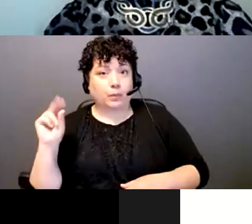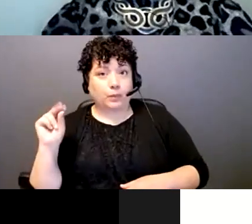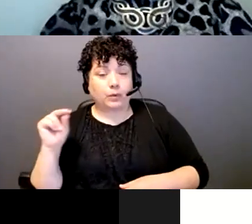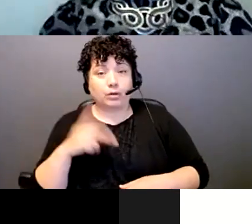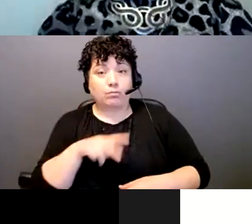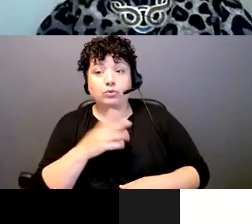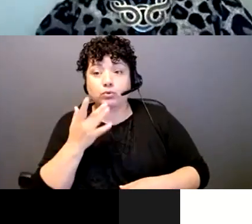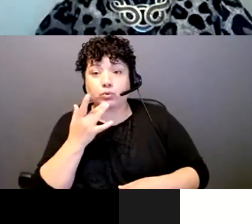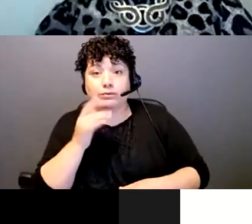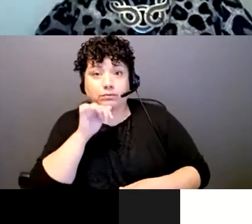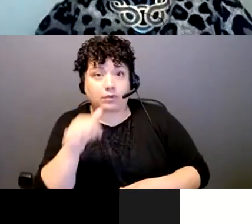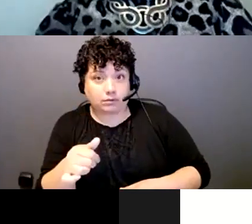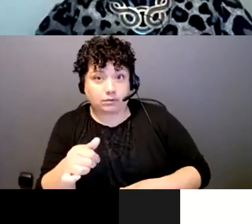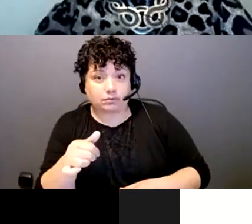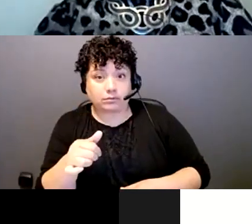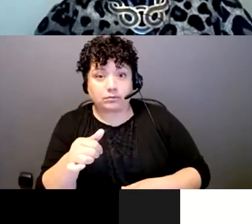choice. So